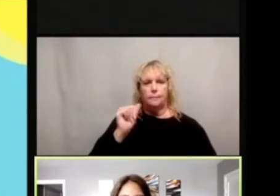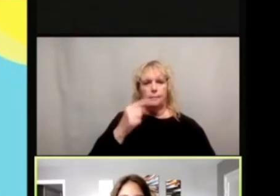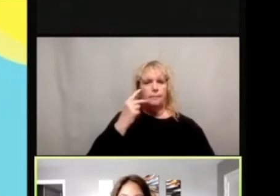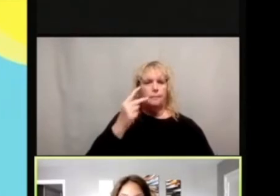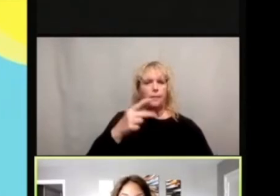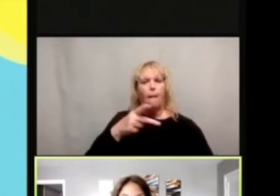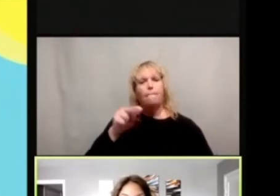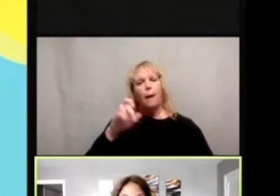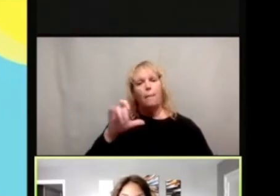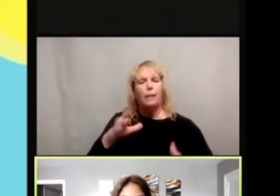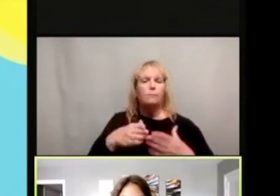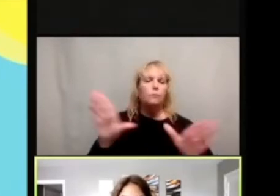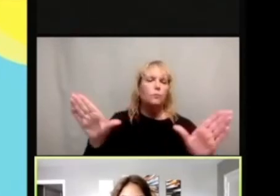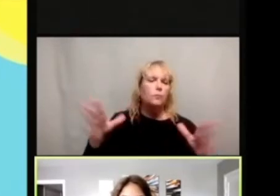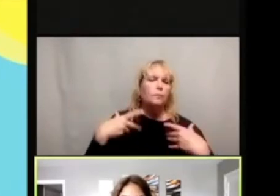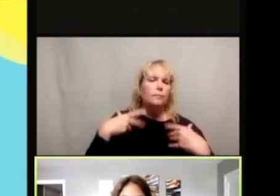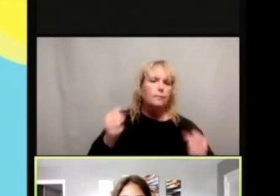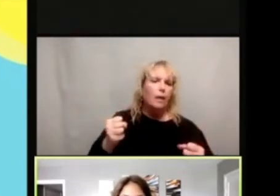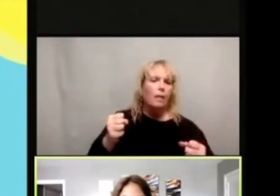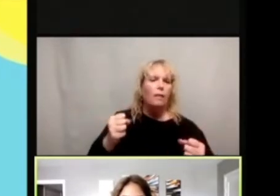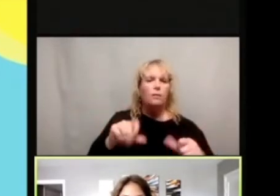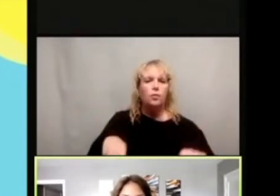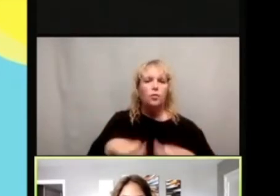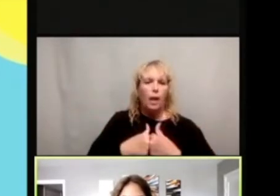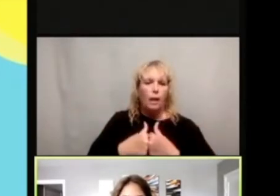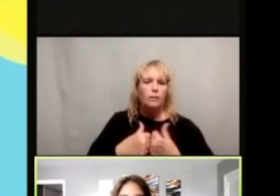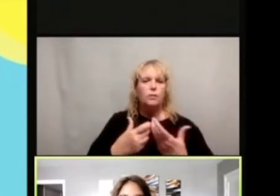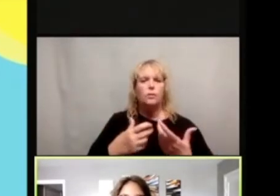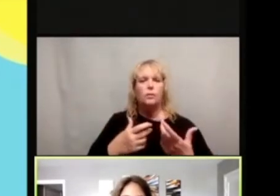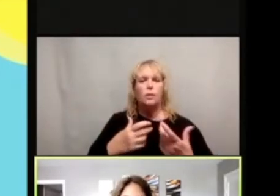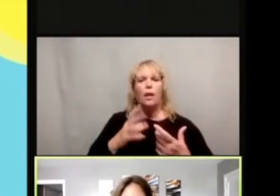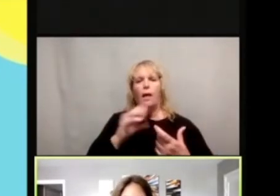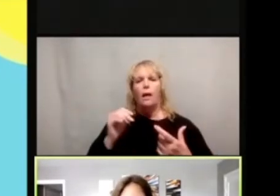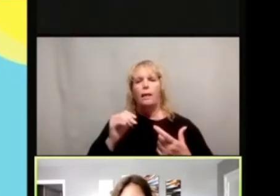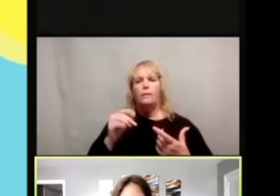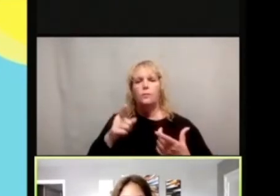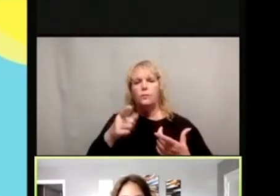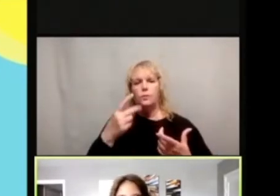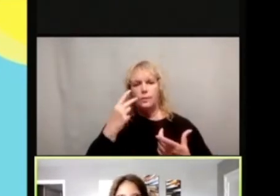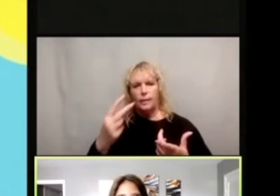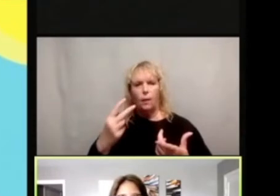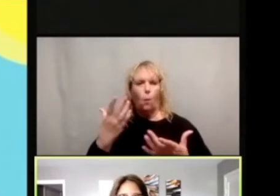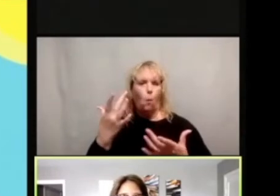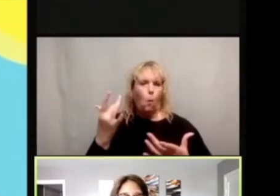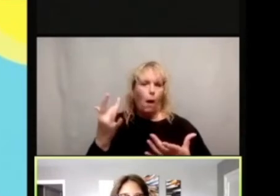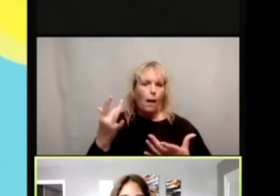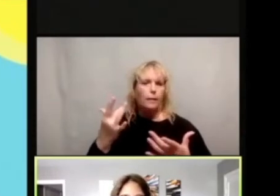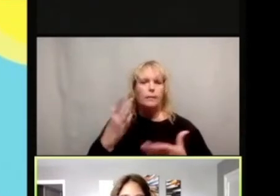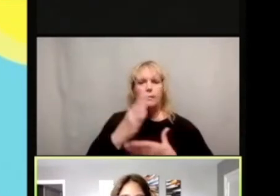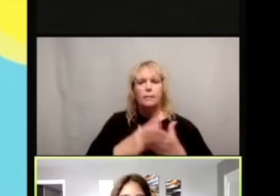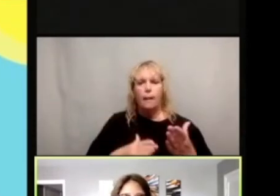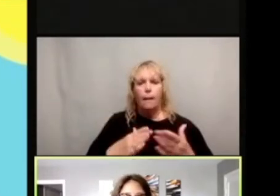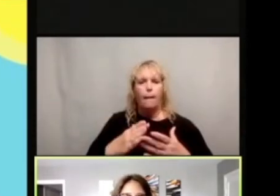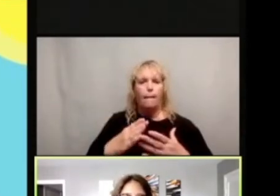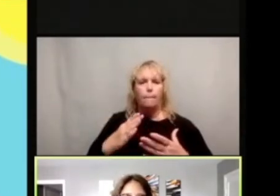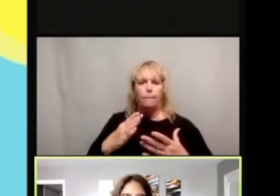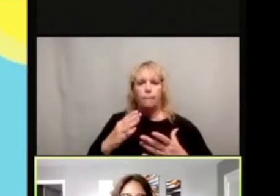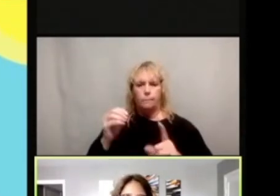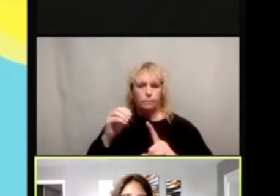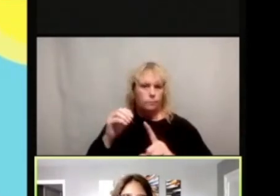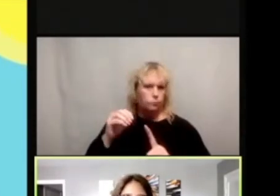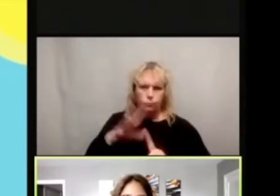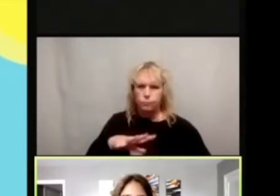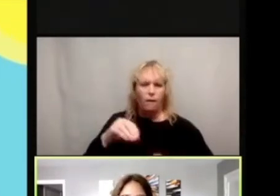health challenges, there are social root causes that are contributing why certain populations are experiencing ACEs at